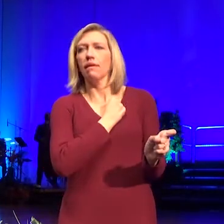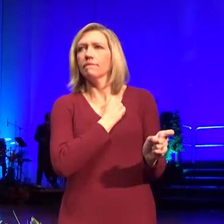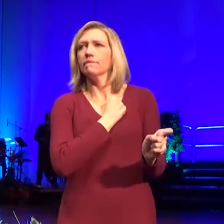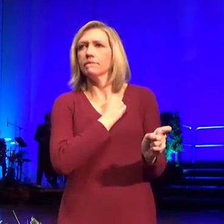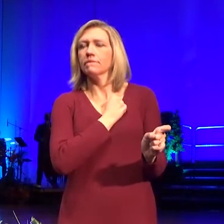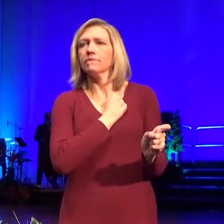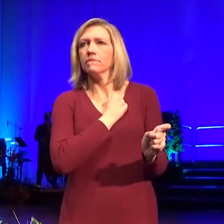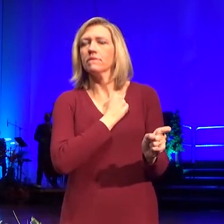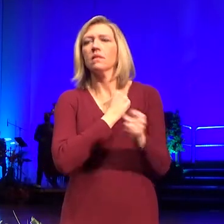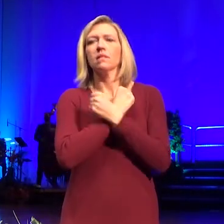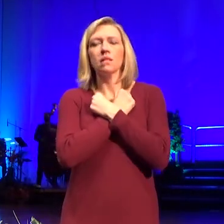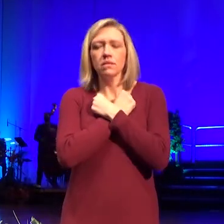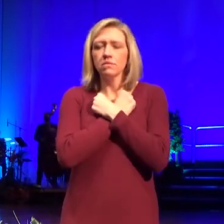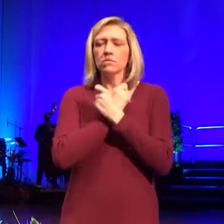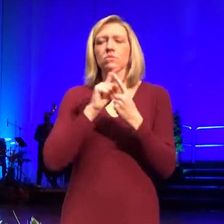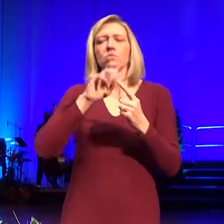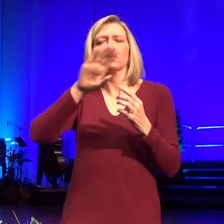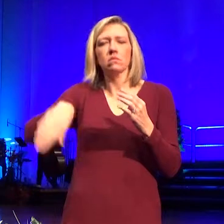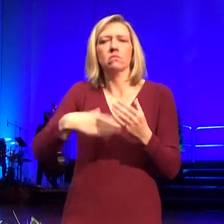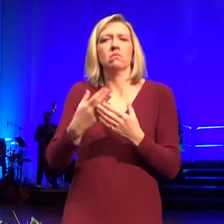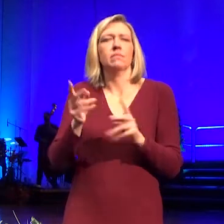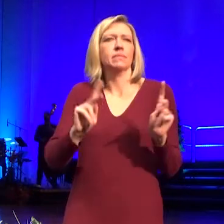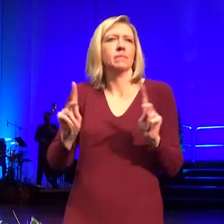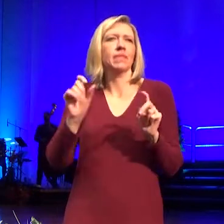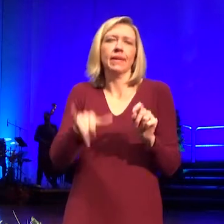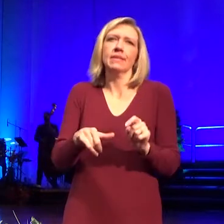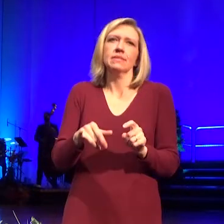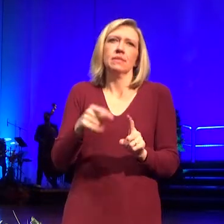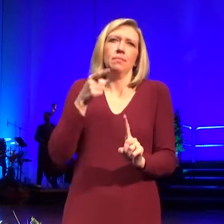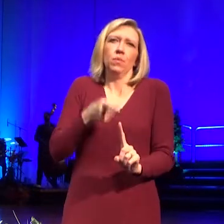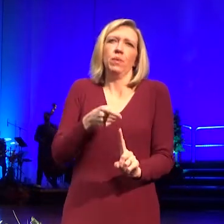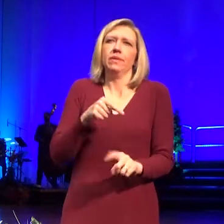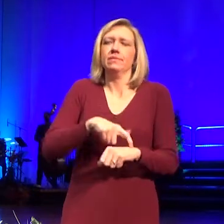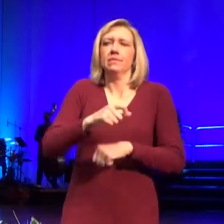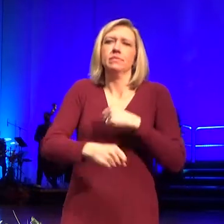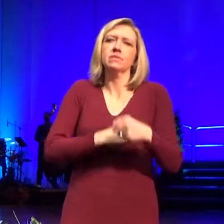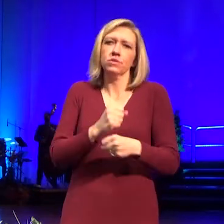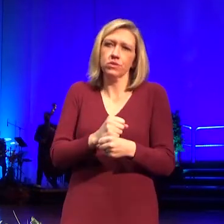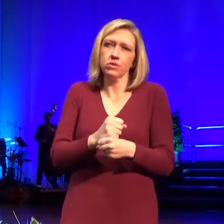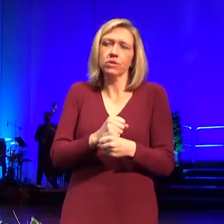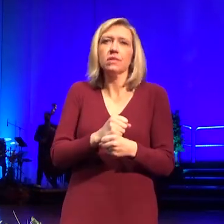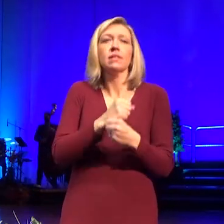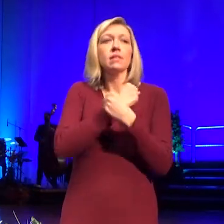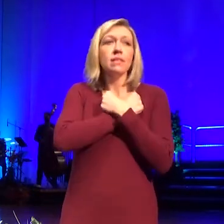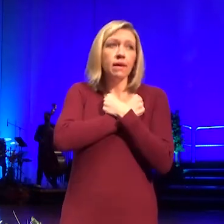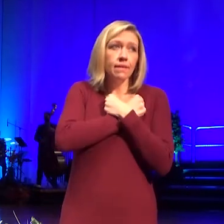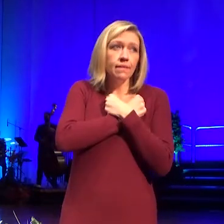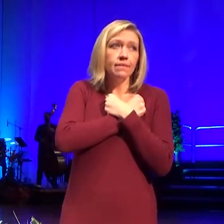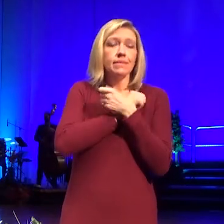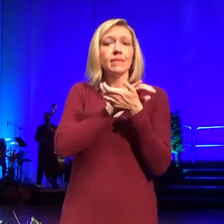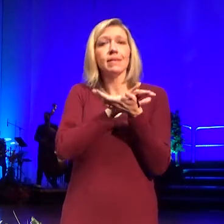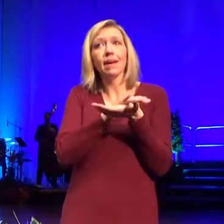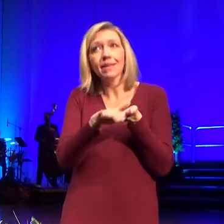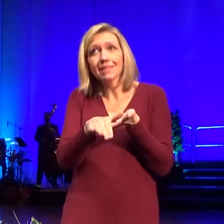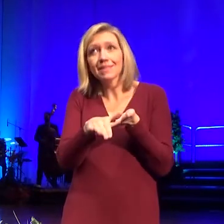to everyone, because that's what this season is about. Love, kindness,